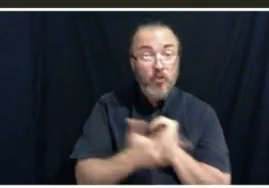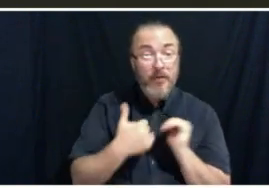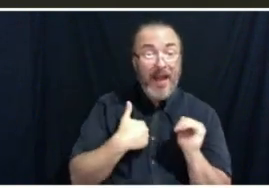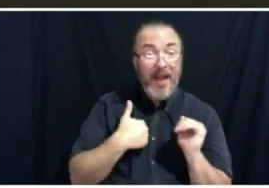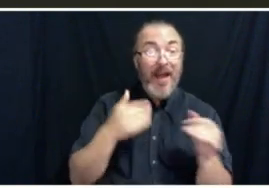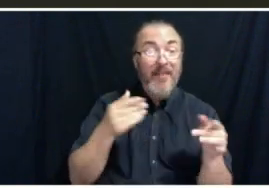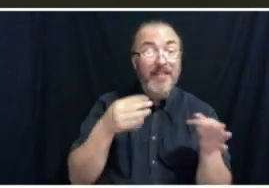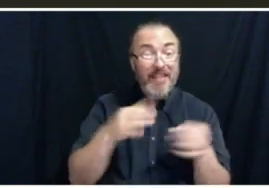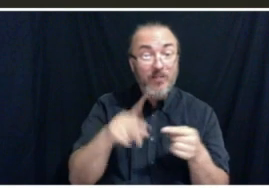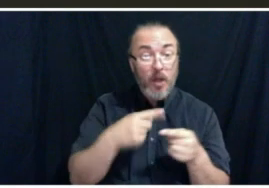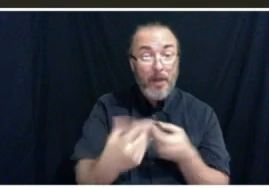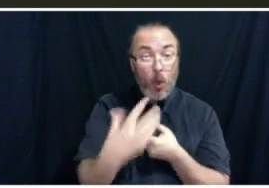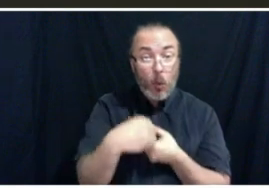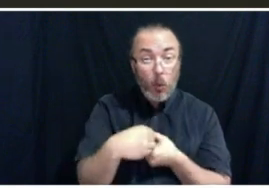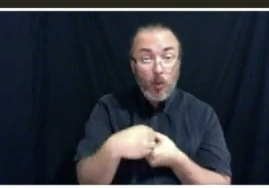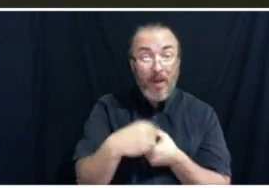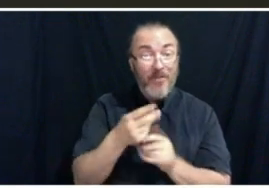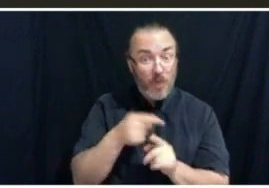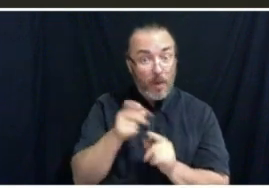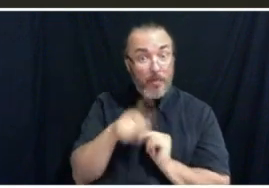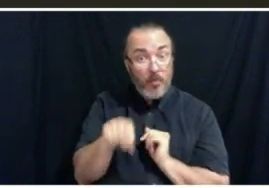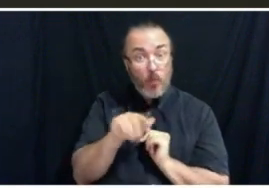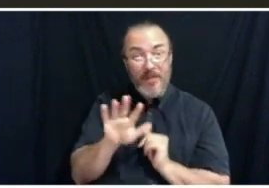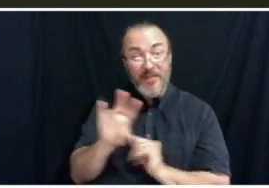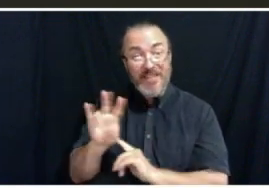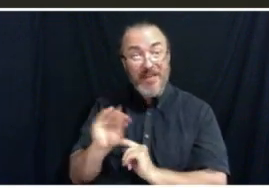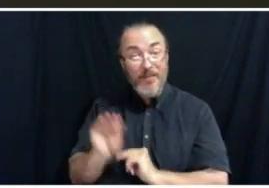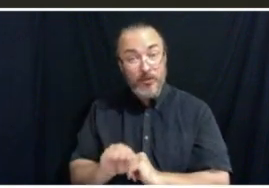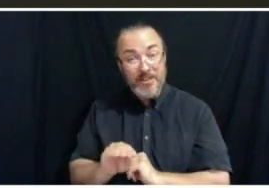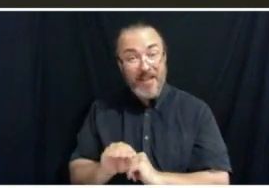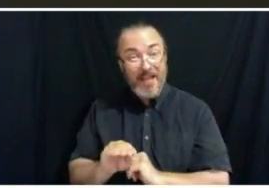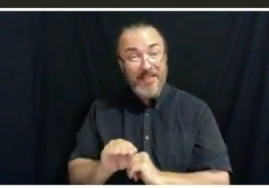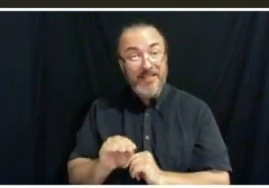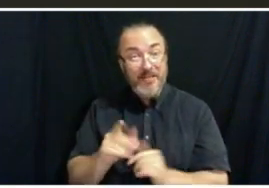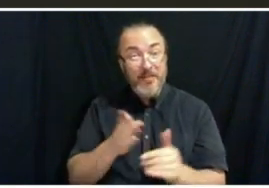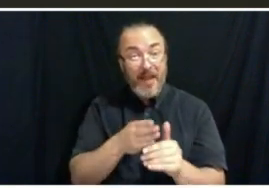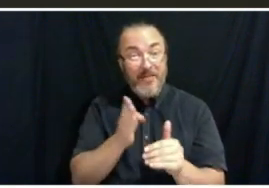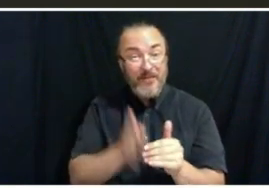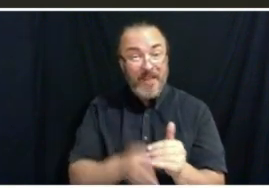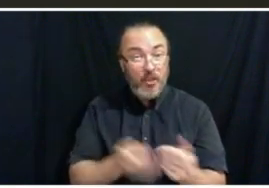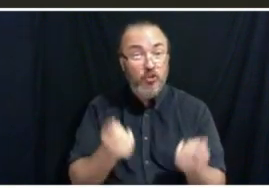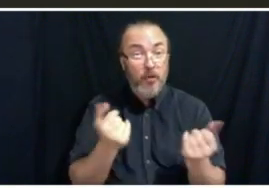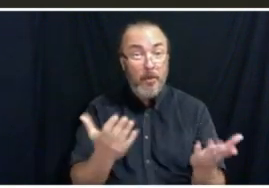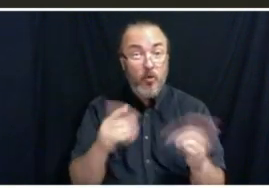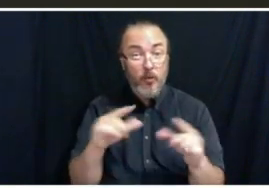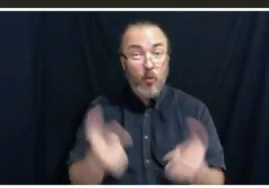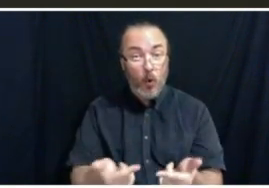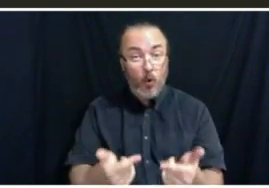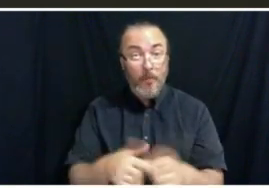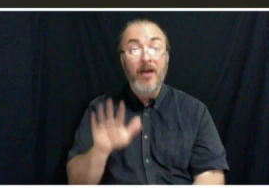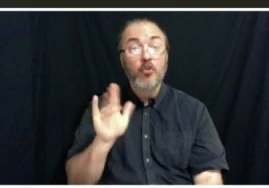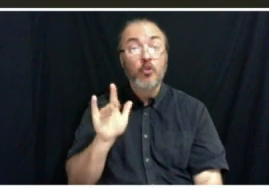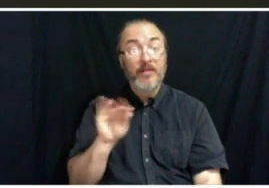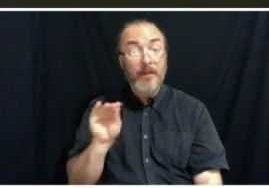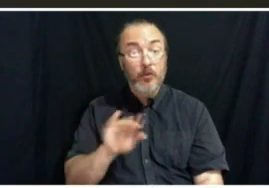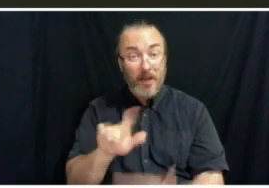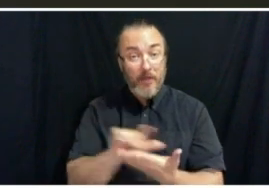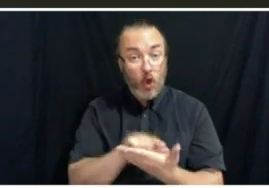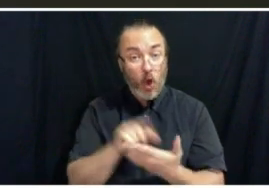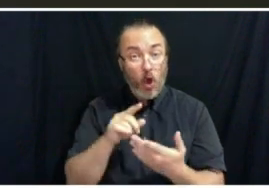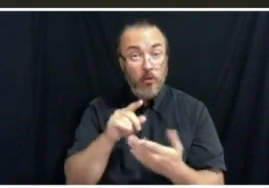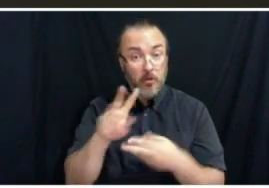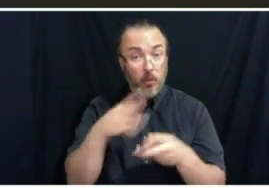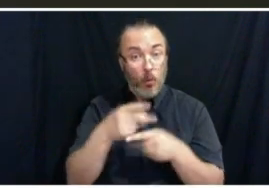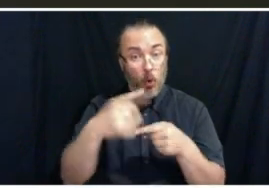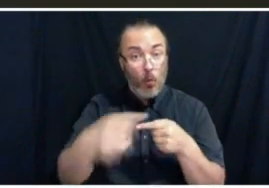Of those, only 57% have a definition that covers multiple groups. 25% of laws around the world call for